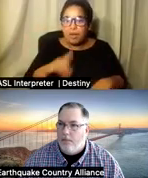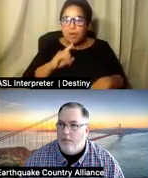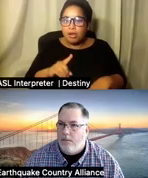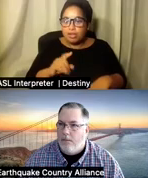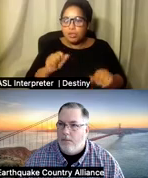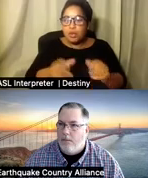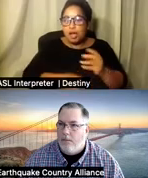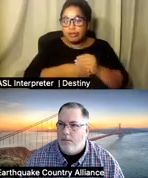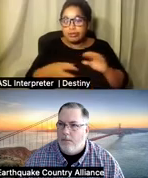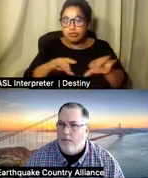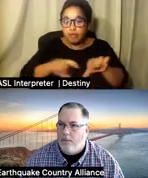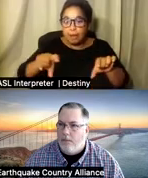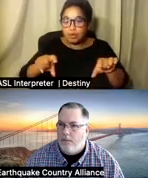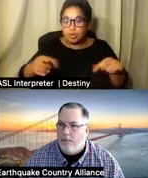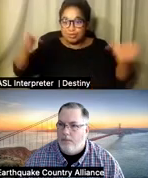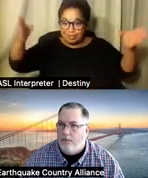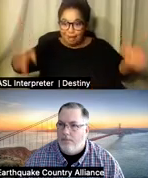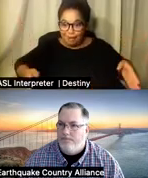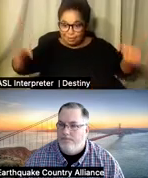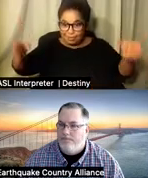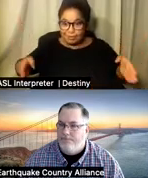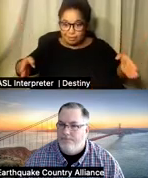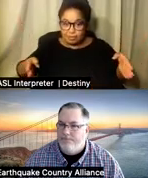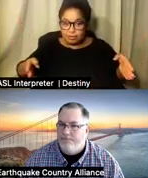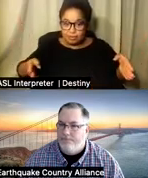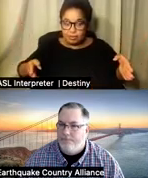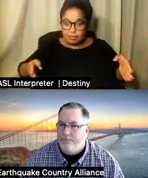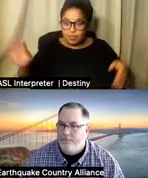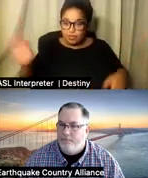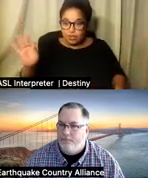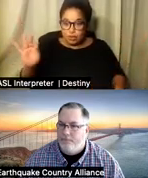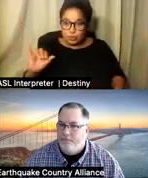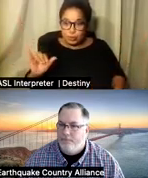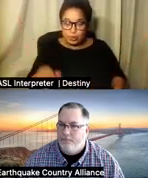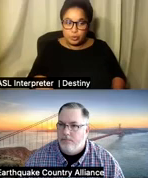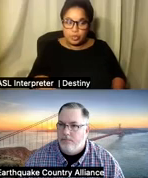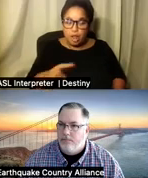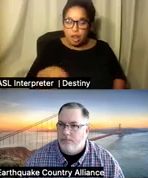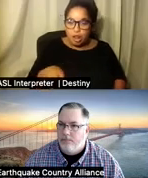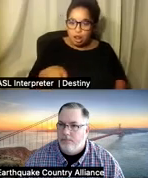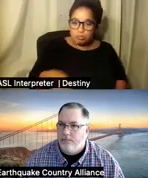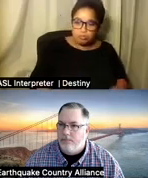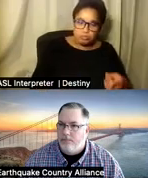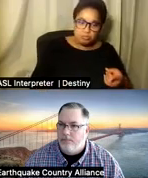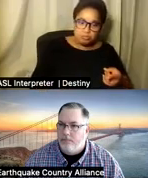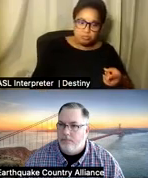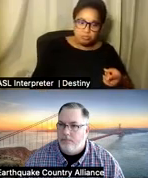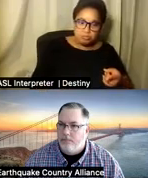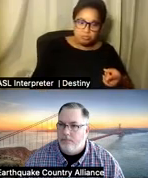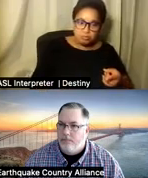strap to the sides of the furniture too. So bring over your camera over here. So as long as you have that